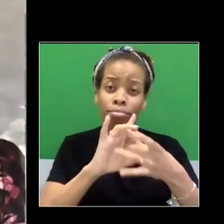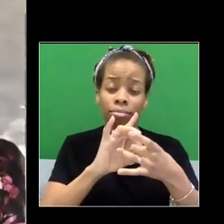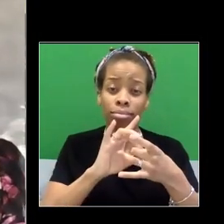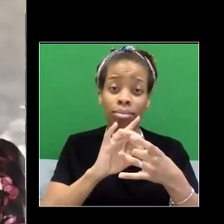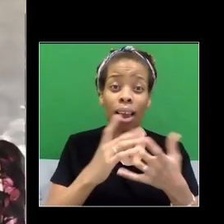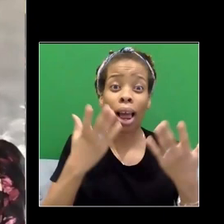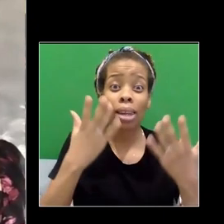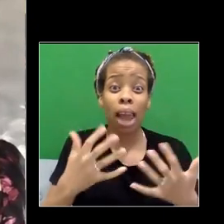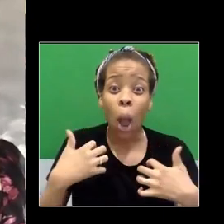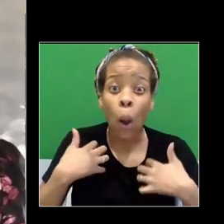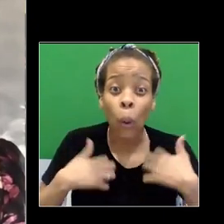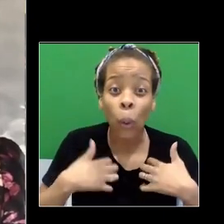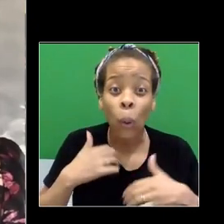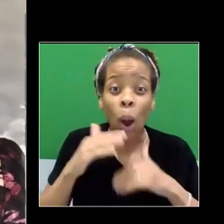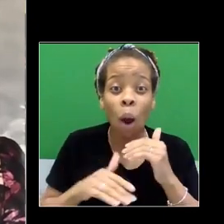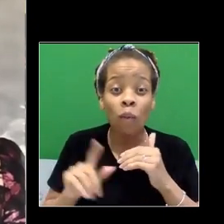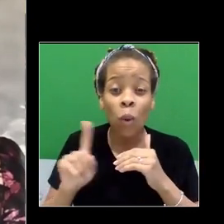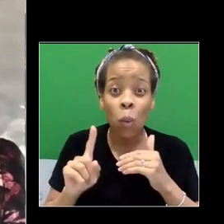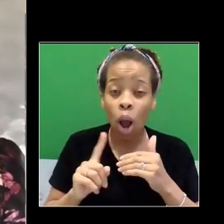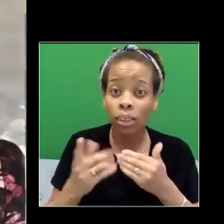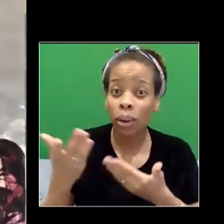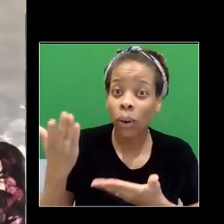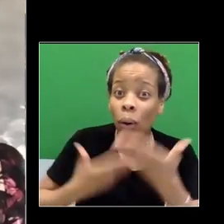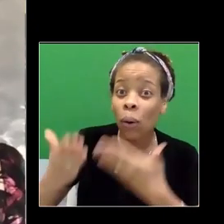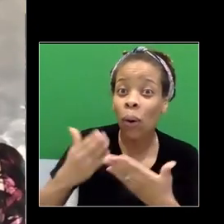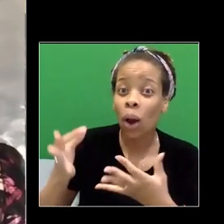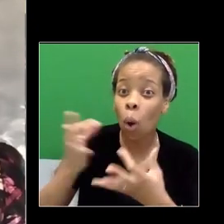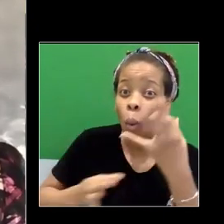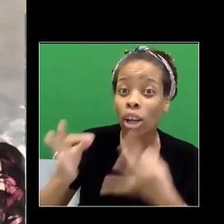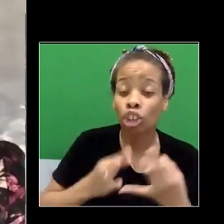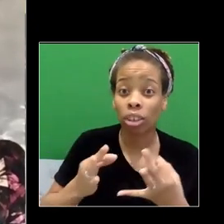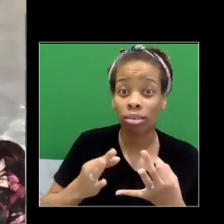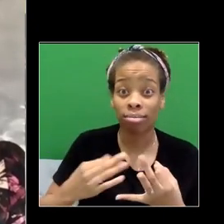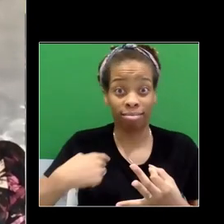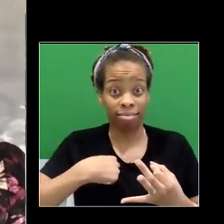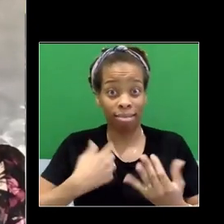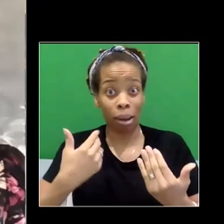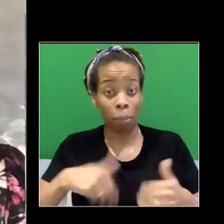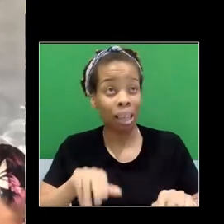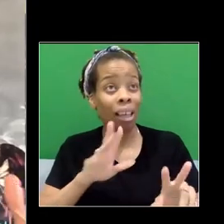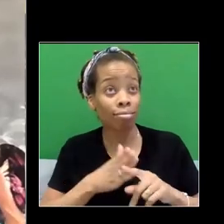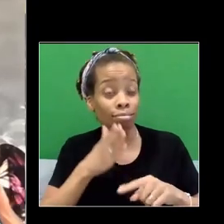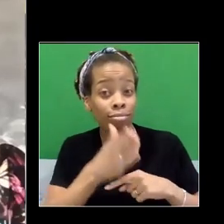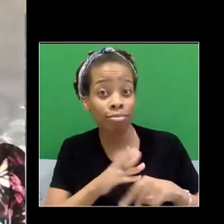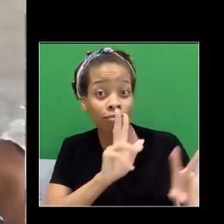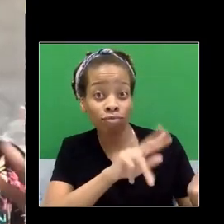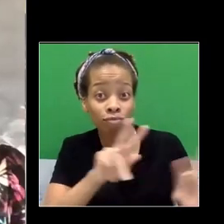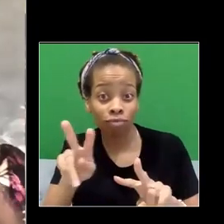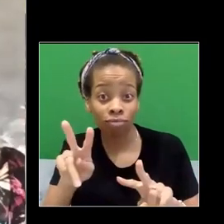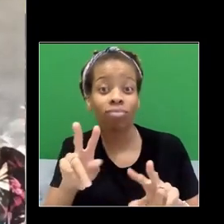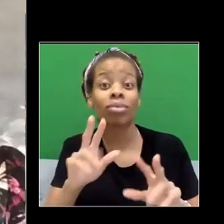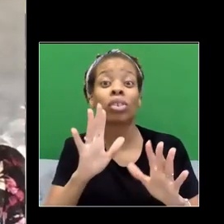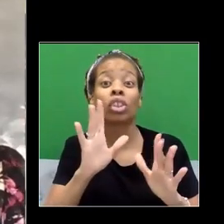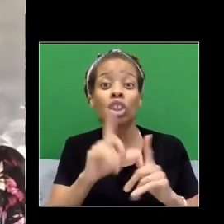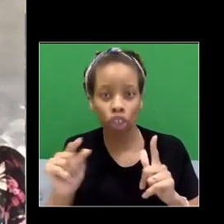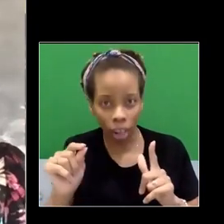forward to the many questions that people who, like me, have either experienced this exhibition and all this content digitally, or those